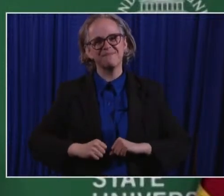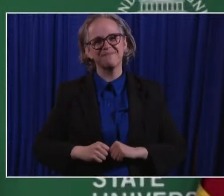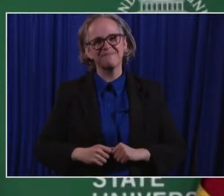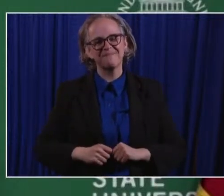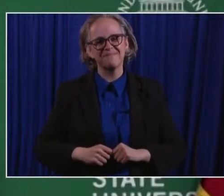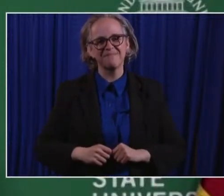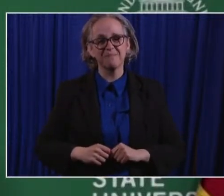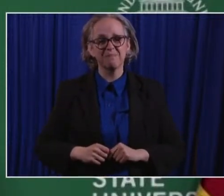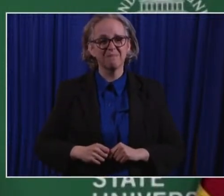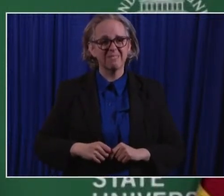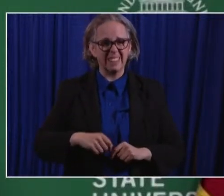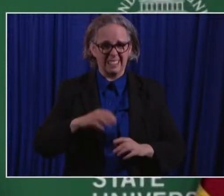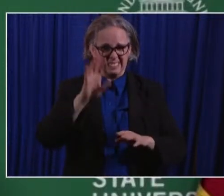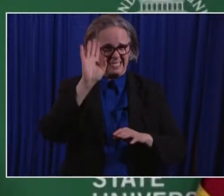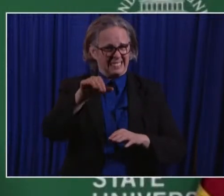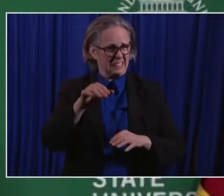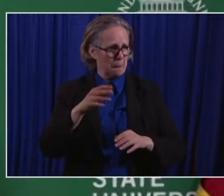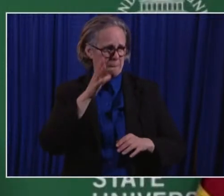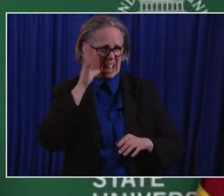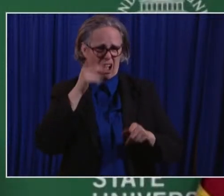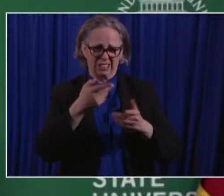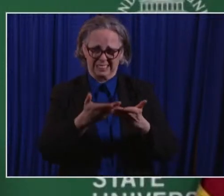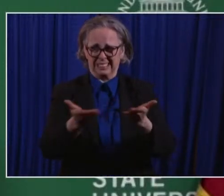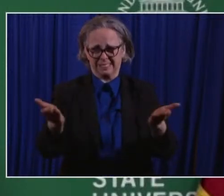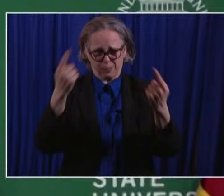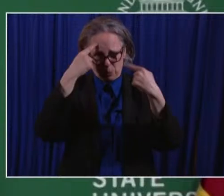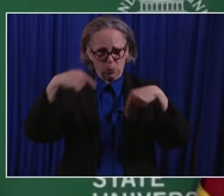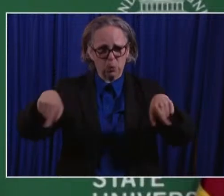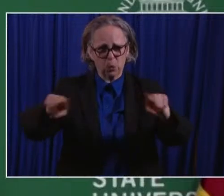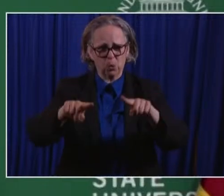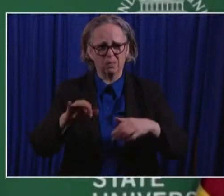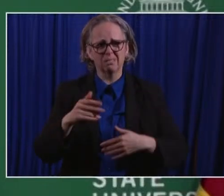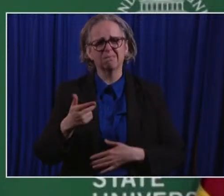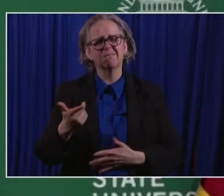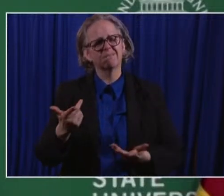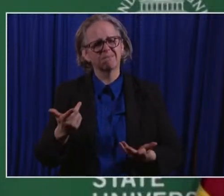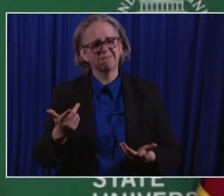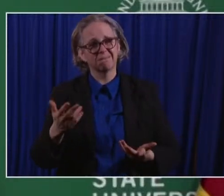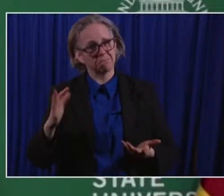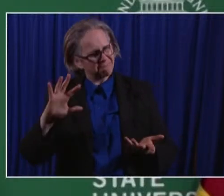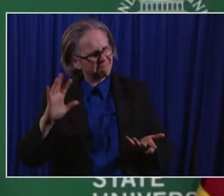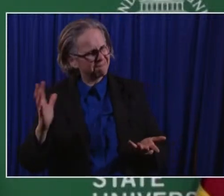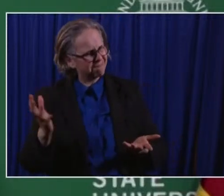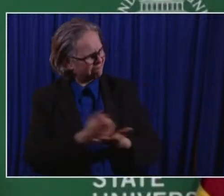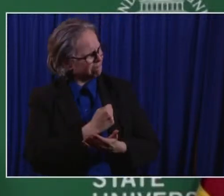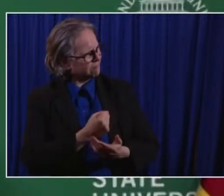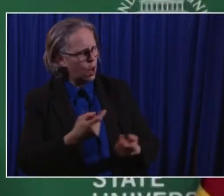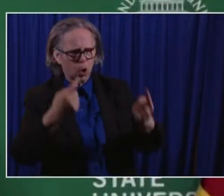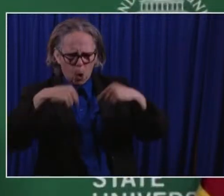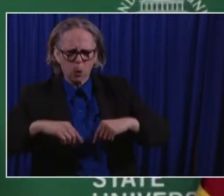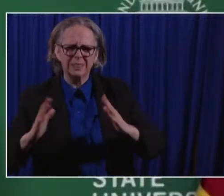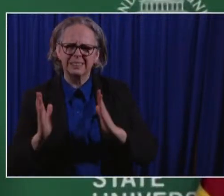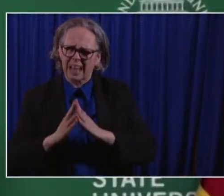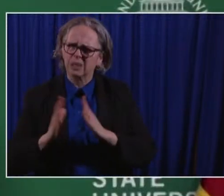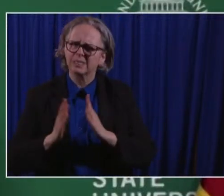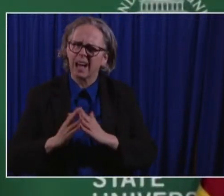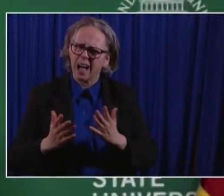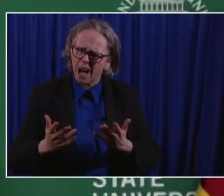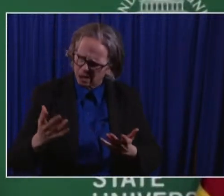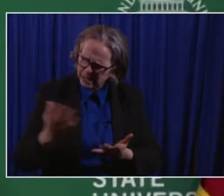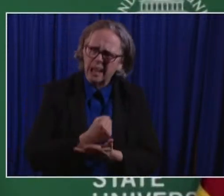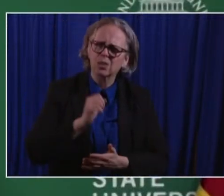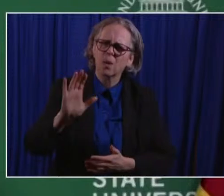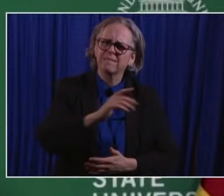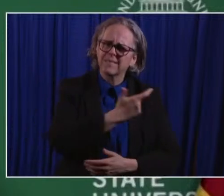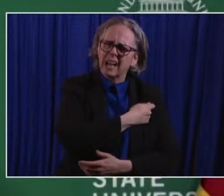to come downtown, go to the Wolstein Center for your kids to get vaccinated. We're also working to finalize details on a partnership with Cleveland